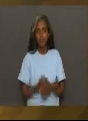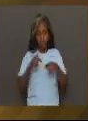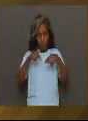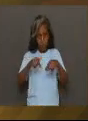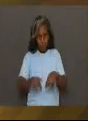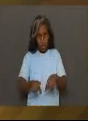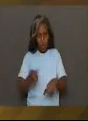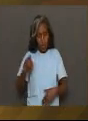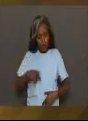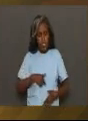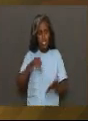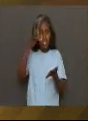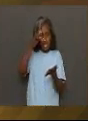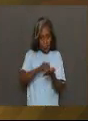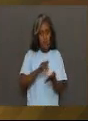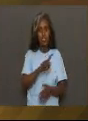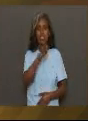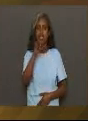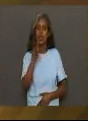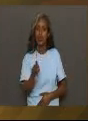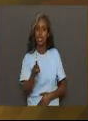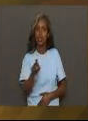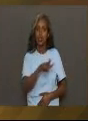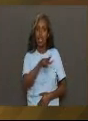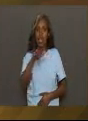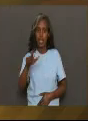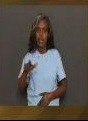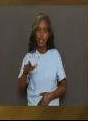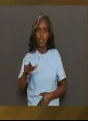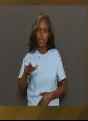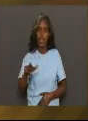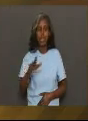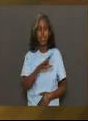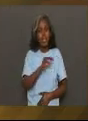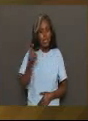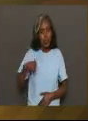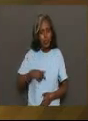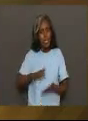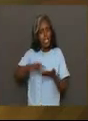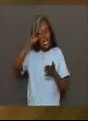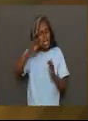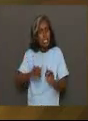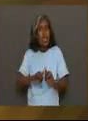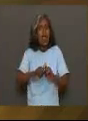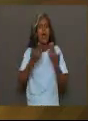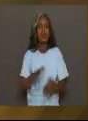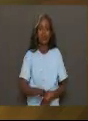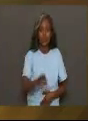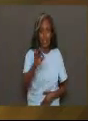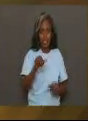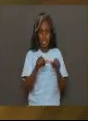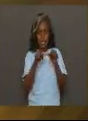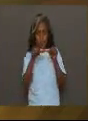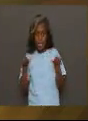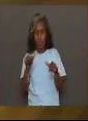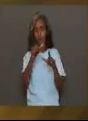Today we reviewed the equation of a line, and we learned how to find the measure of